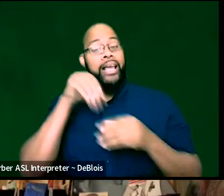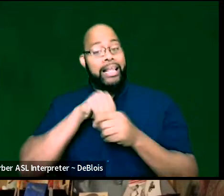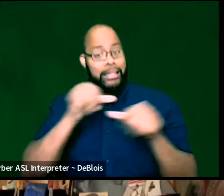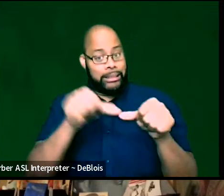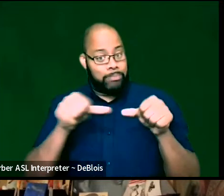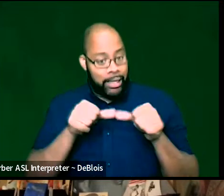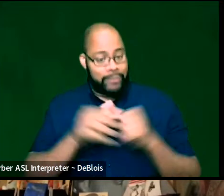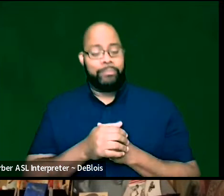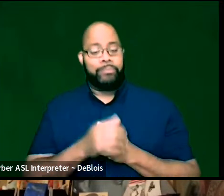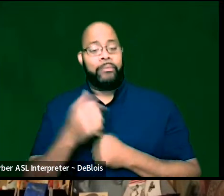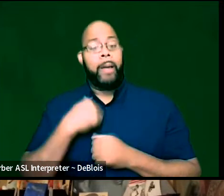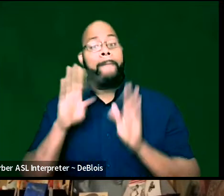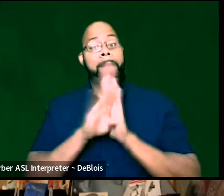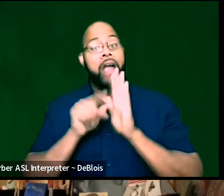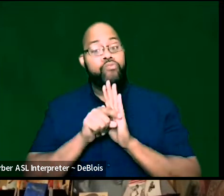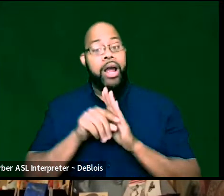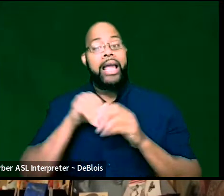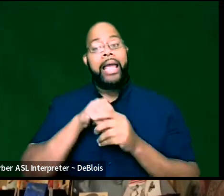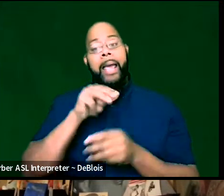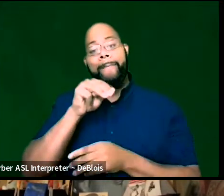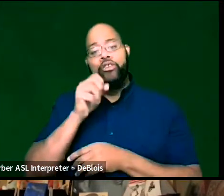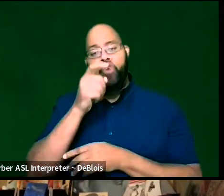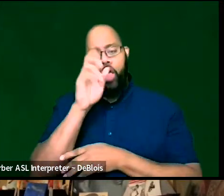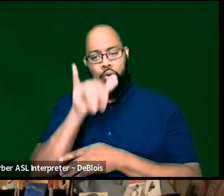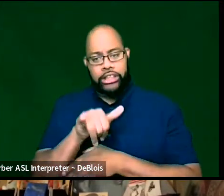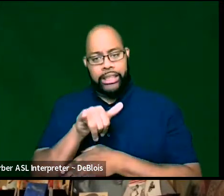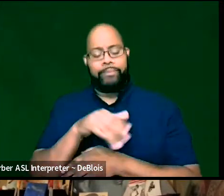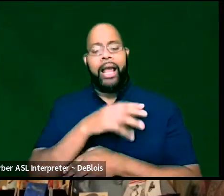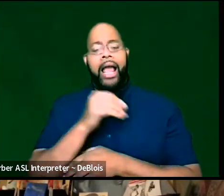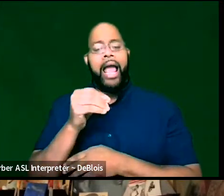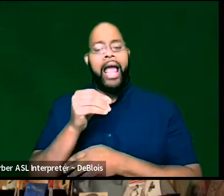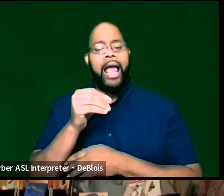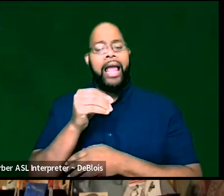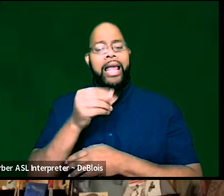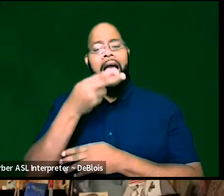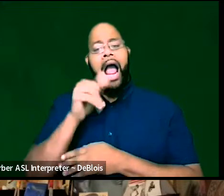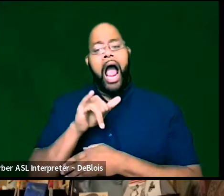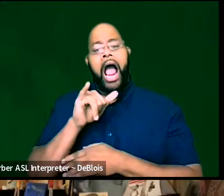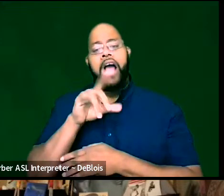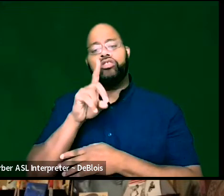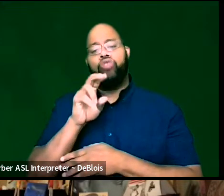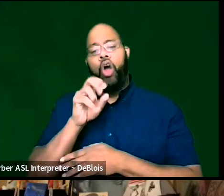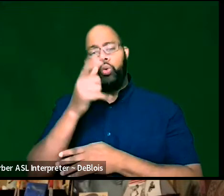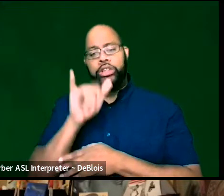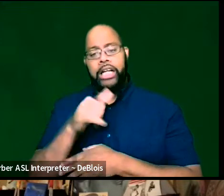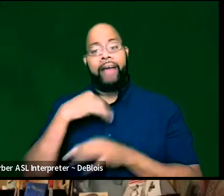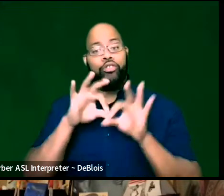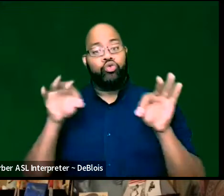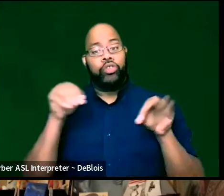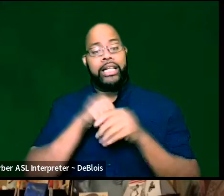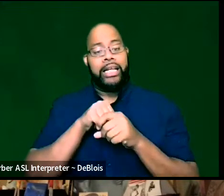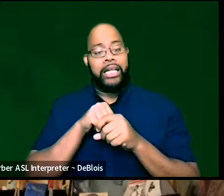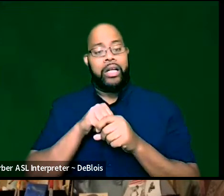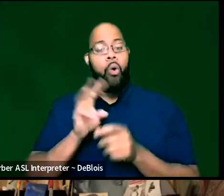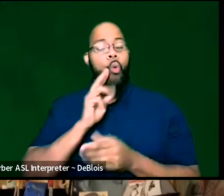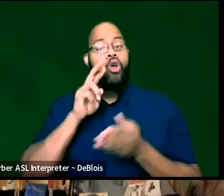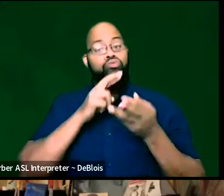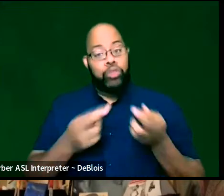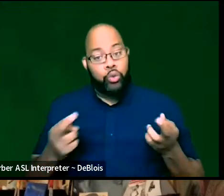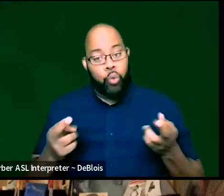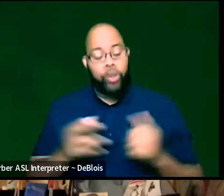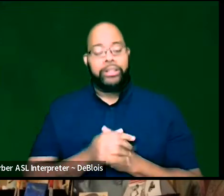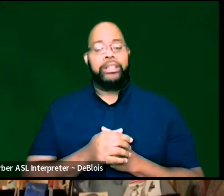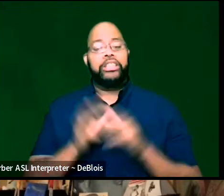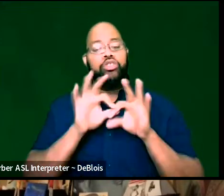space. My background is meteorology and also hydrology. I have degrees in water resources.